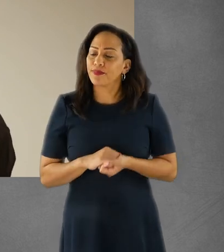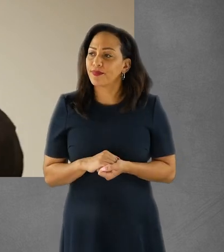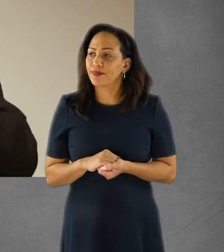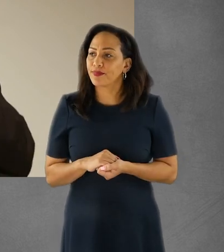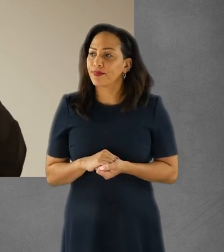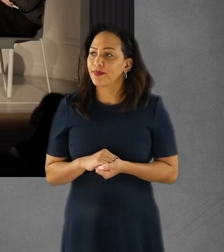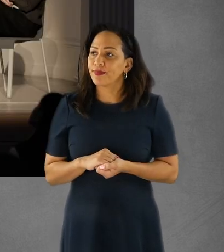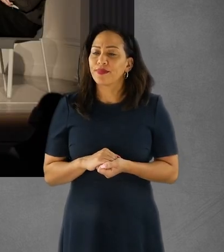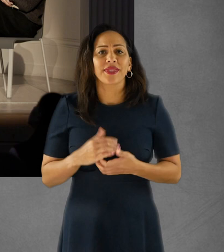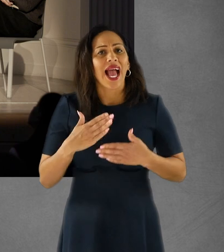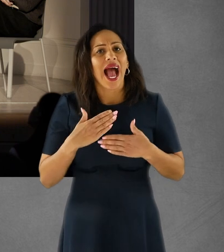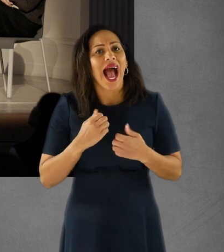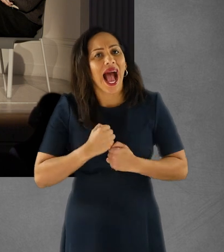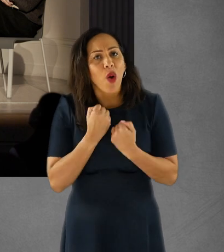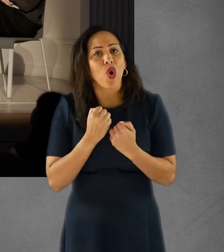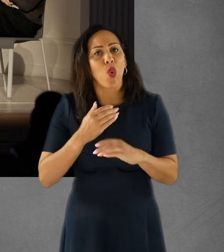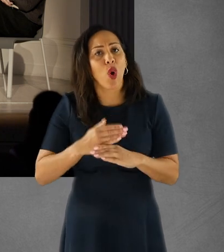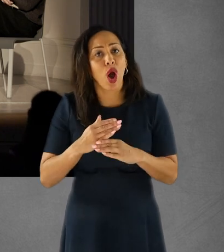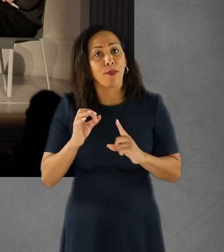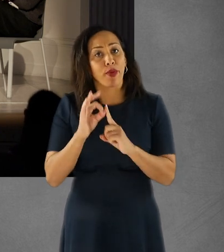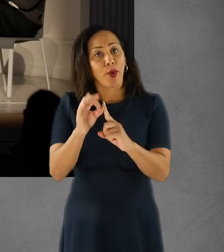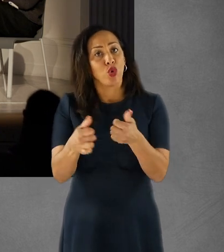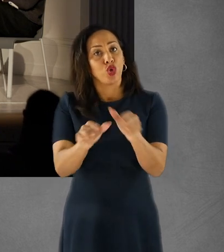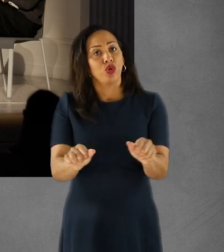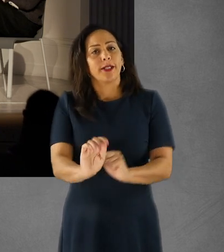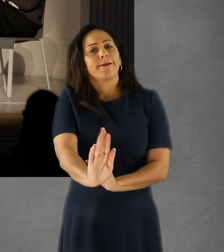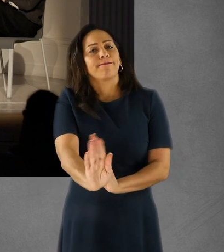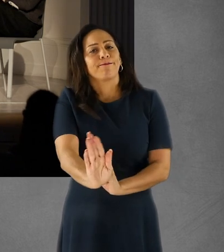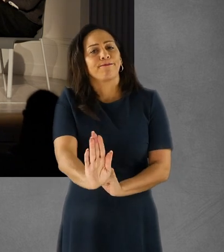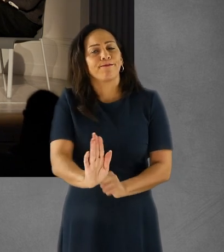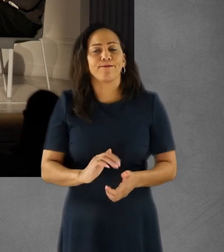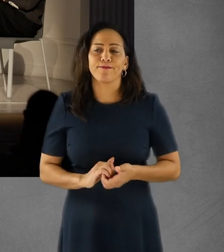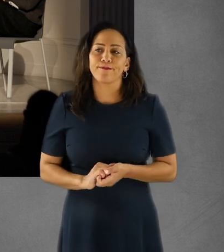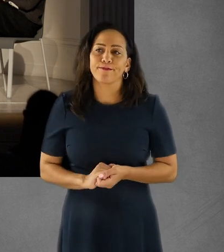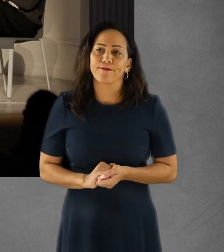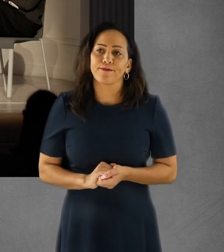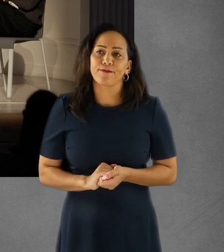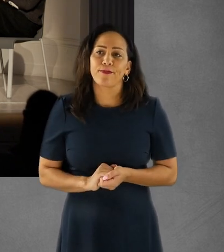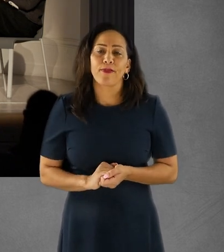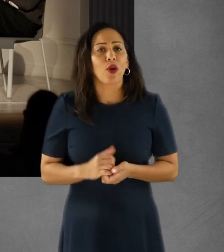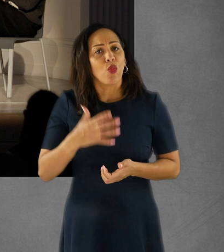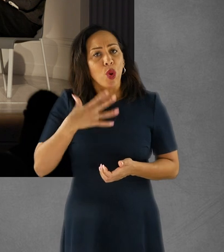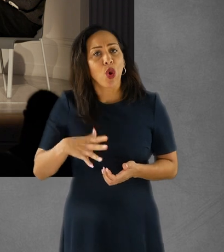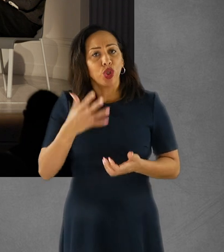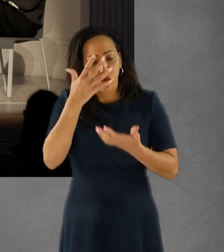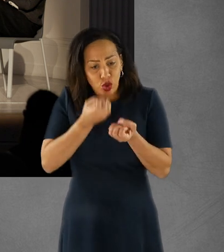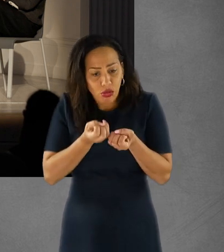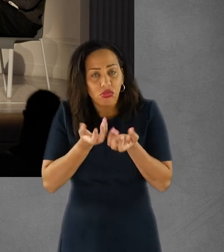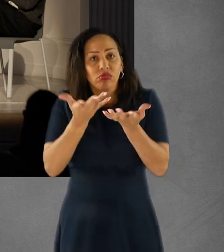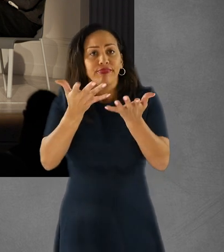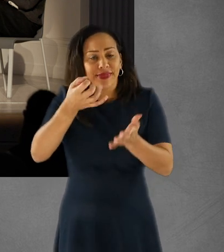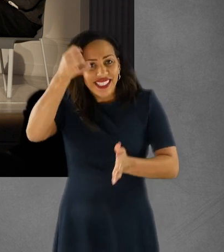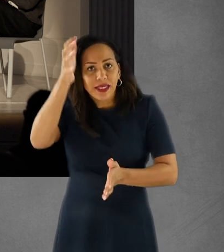to really kind of make you experience and think about it, not just think in a rational way, but also really feel those interrelationships and